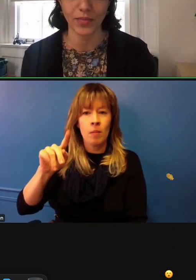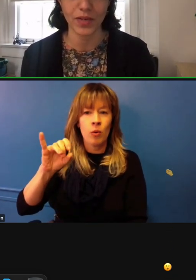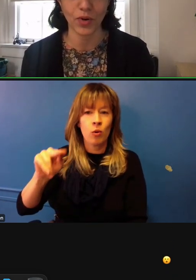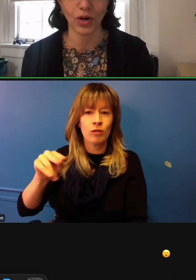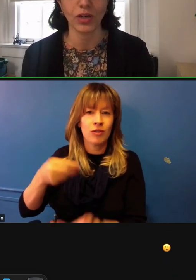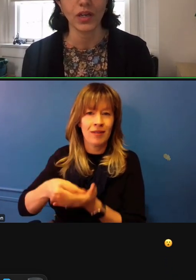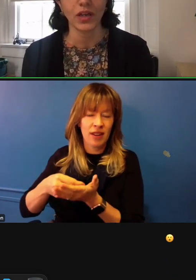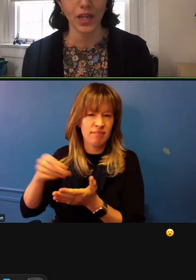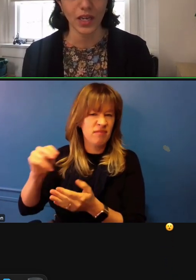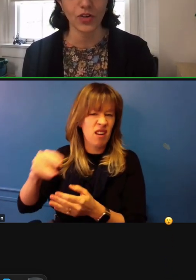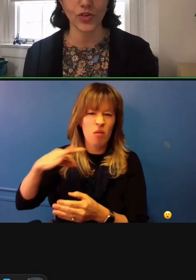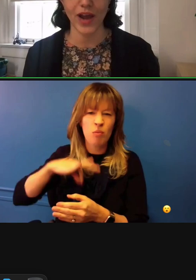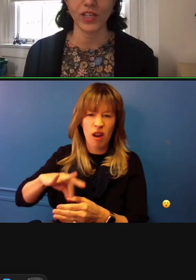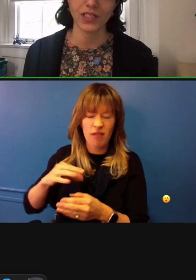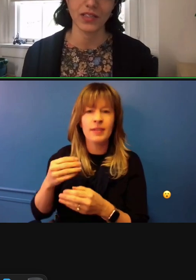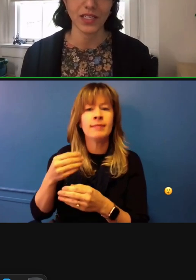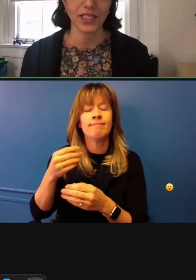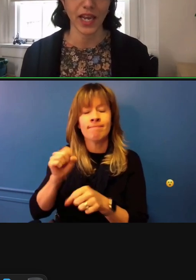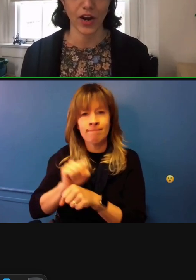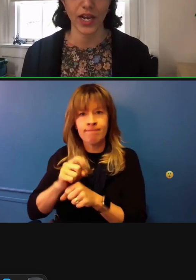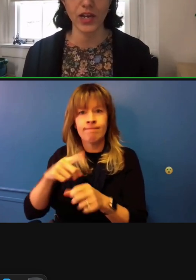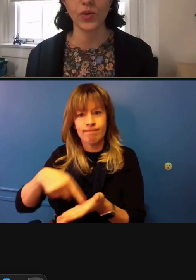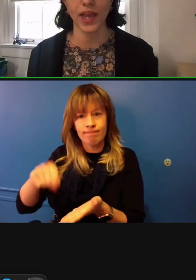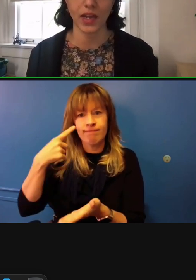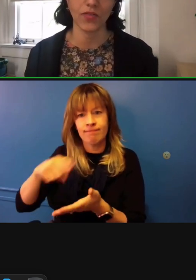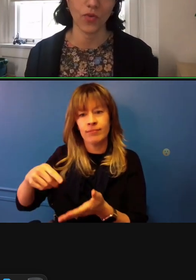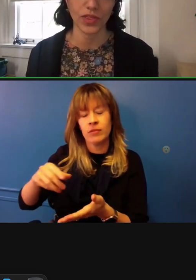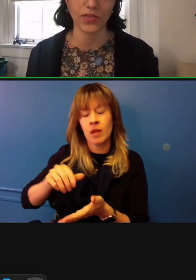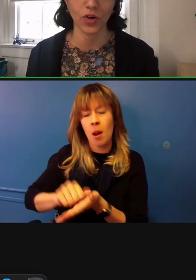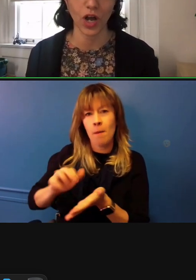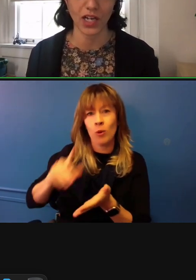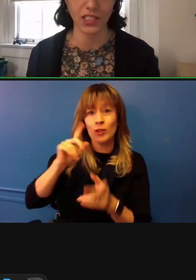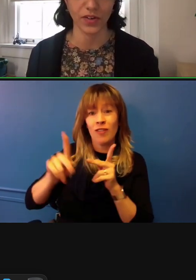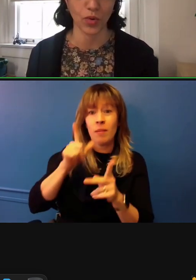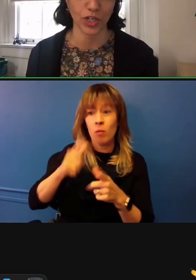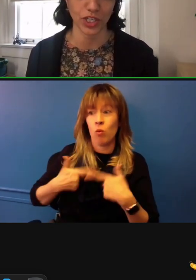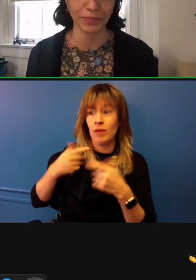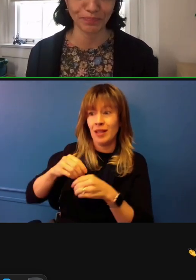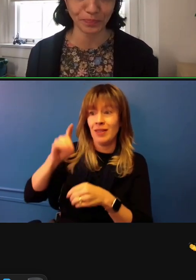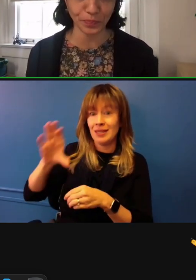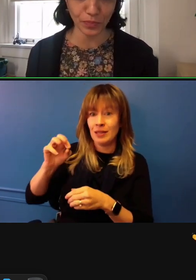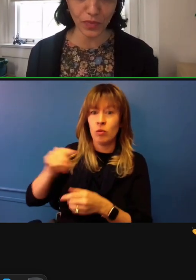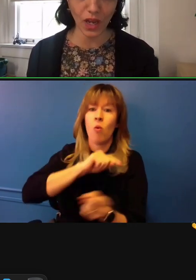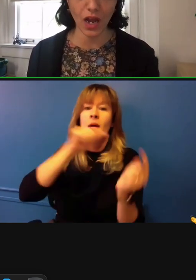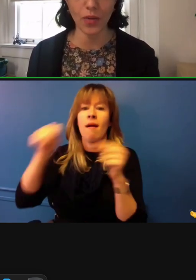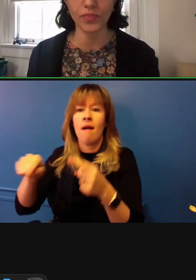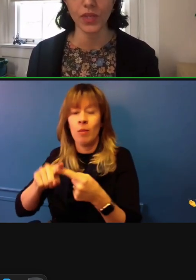abortions for pregnant people in or traveling to the DC area who can't afford the full cost of an abortion.